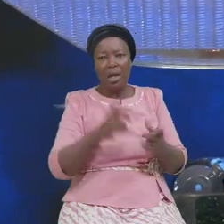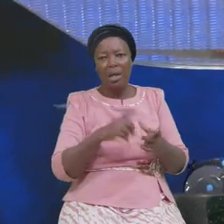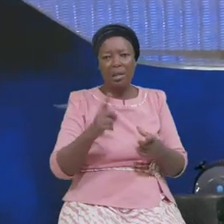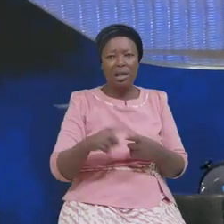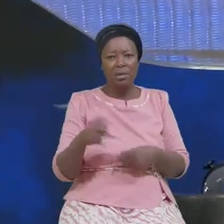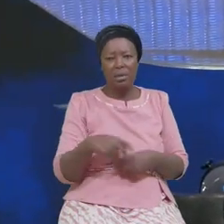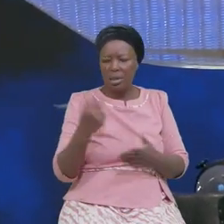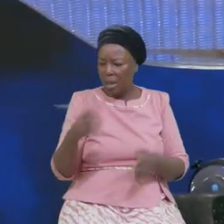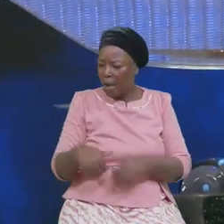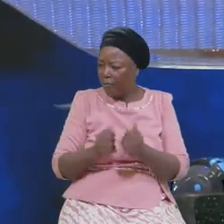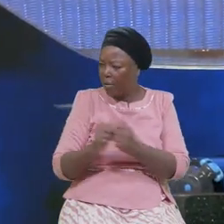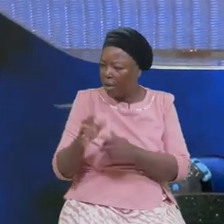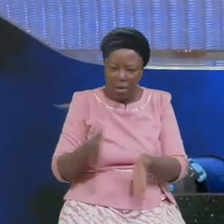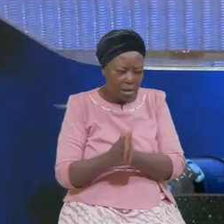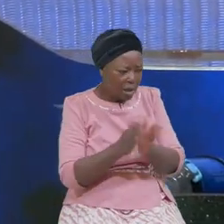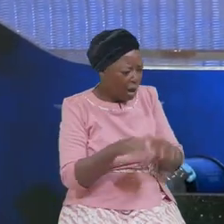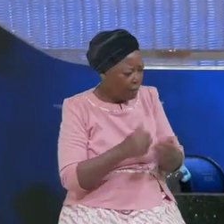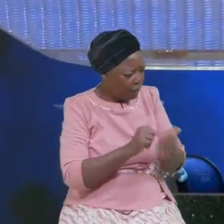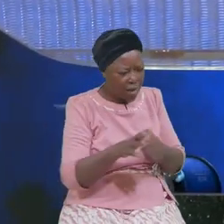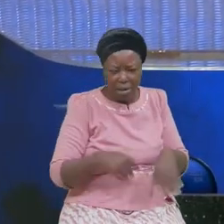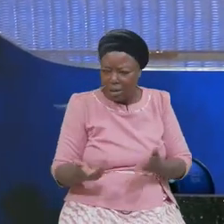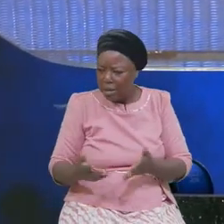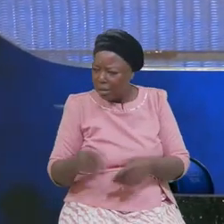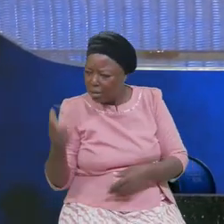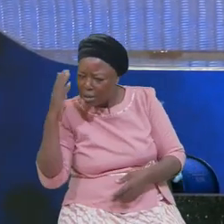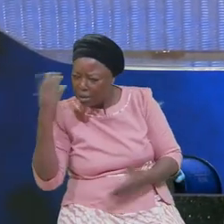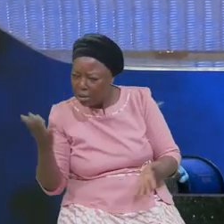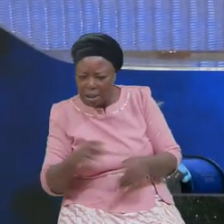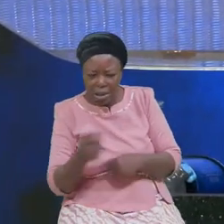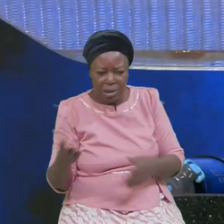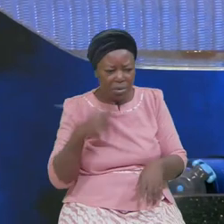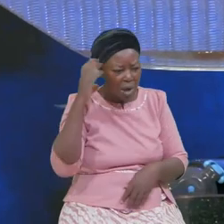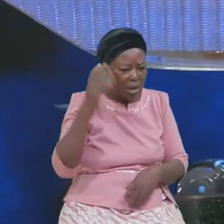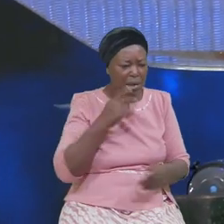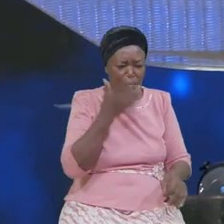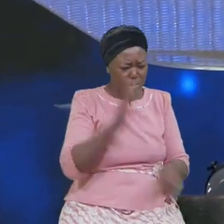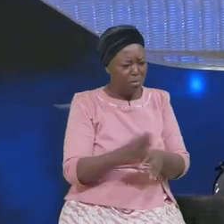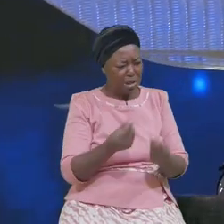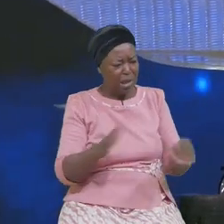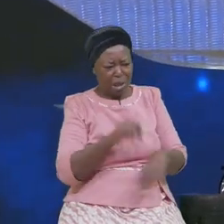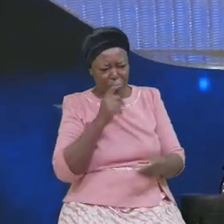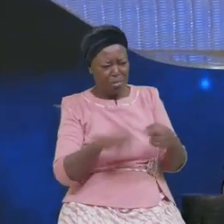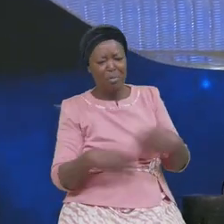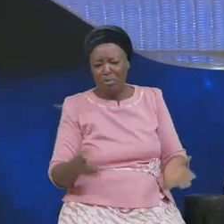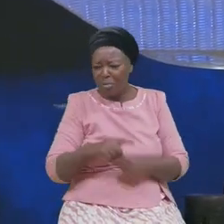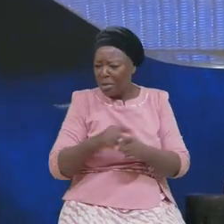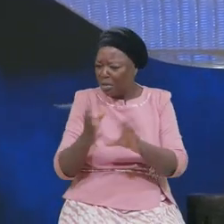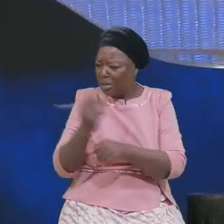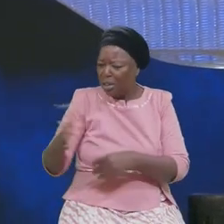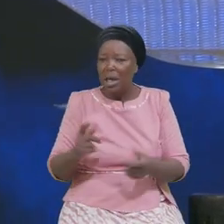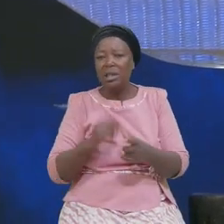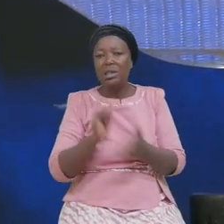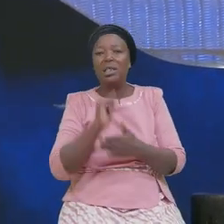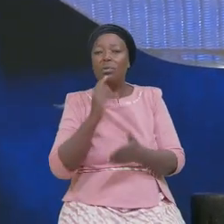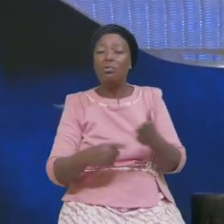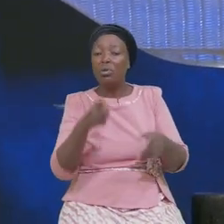how far now? How far now? How far now? The pleasant land. How far? The promised land. And that's what God wants for